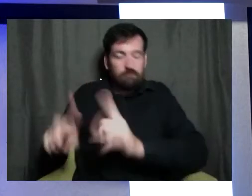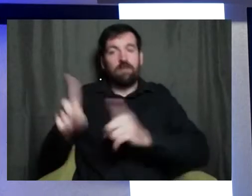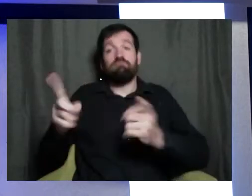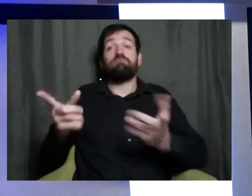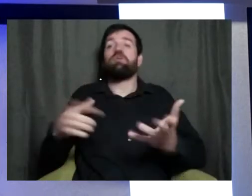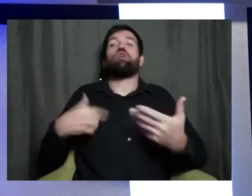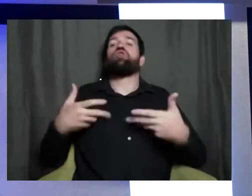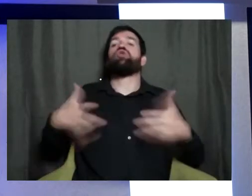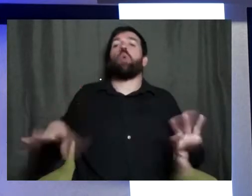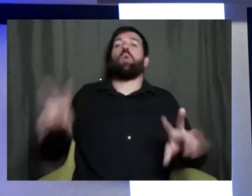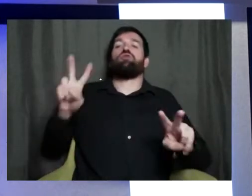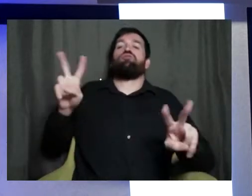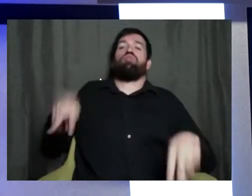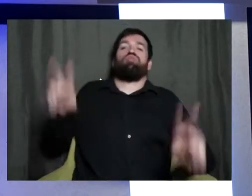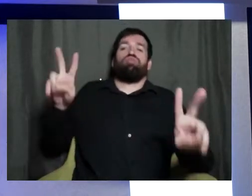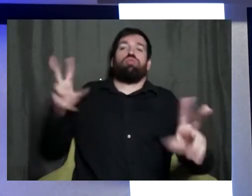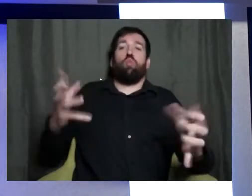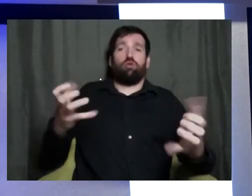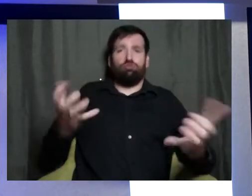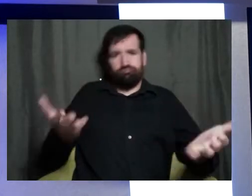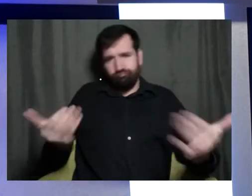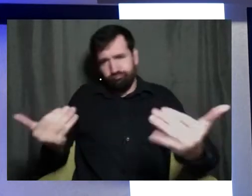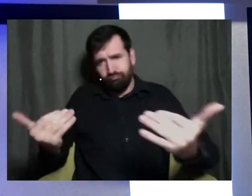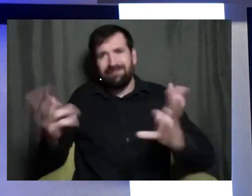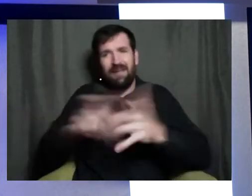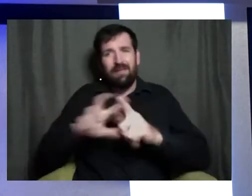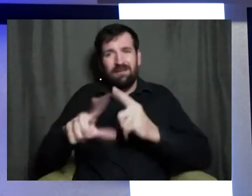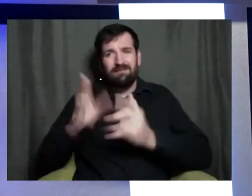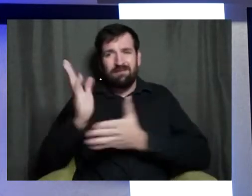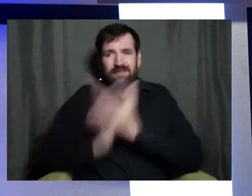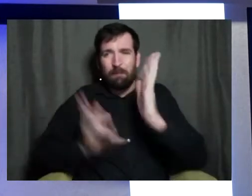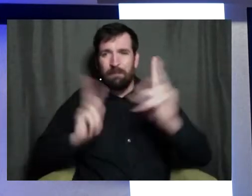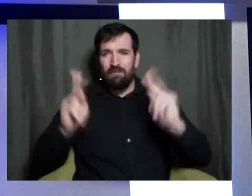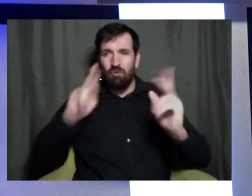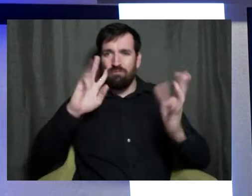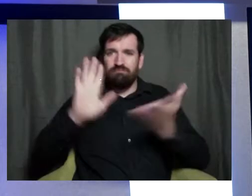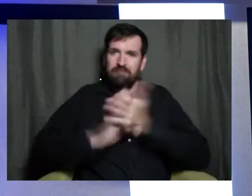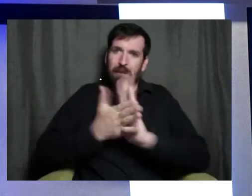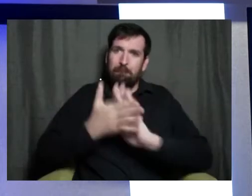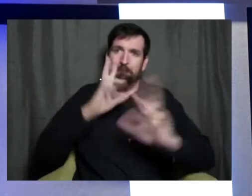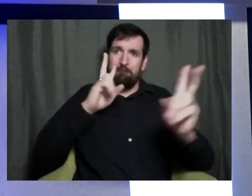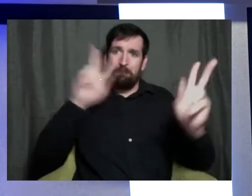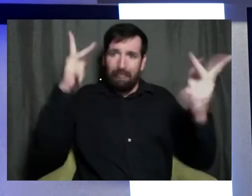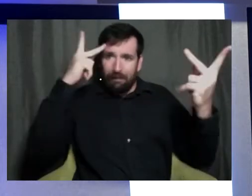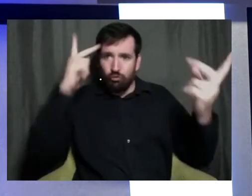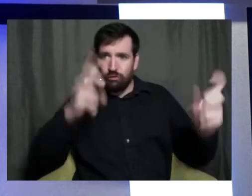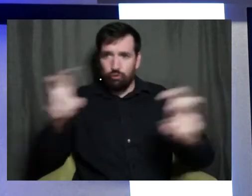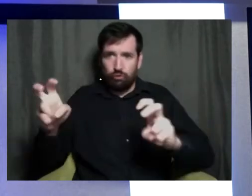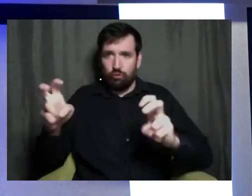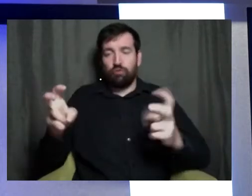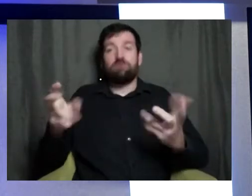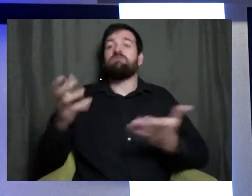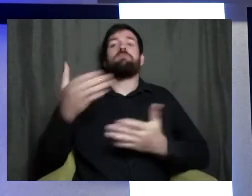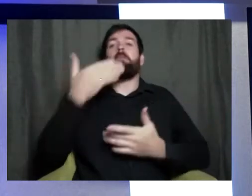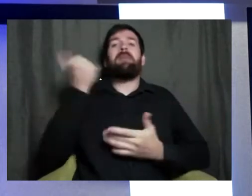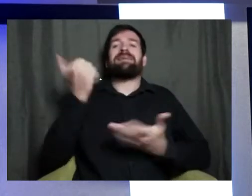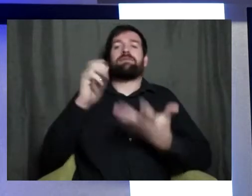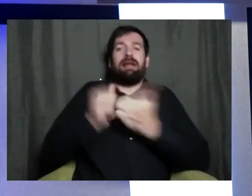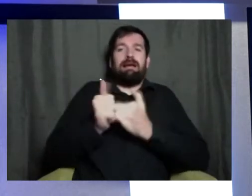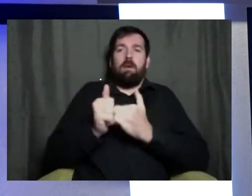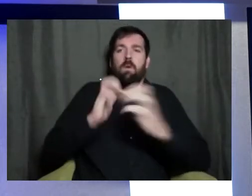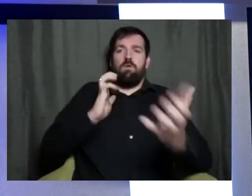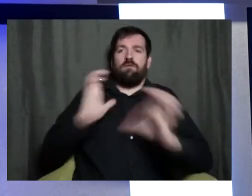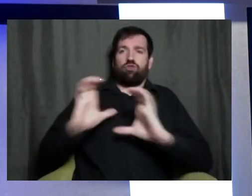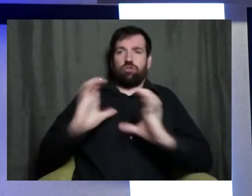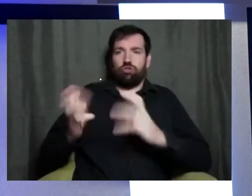want to bring them along. And then there are people who politicized it. So just help us have those conversations. What is the best way? I think it's like we're trying to vaccinate people